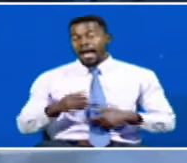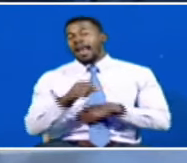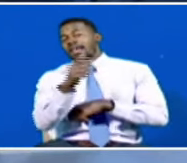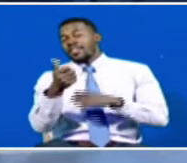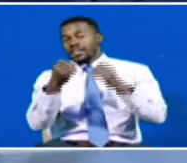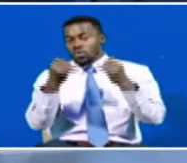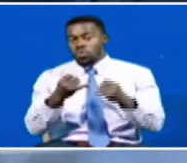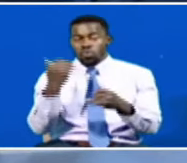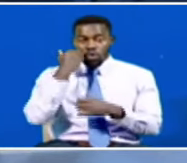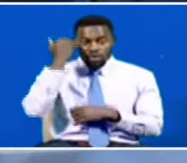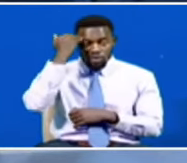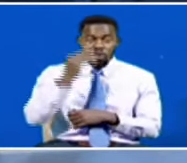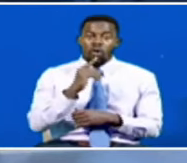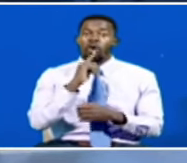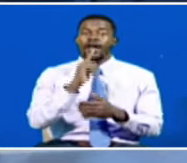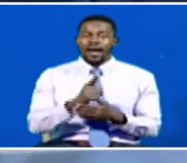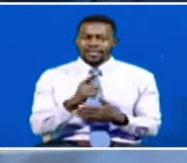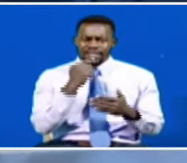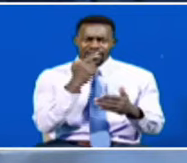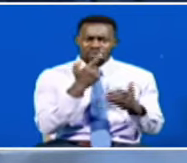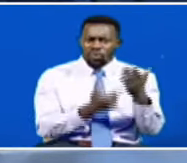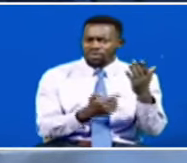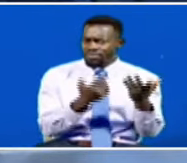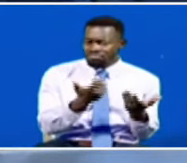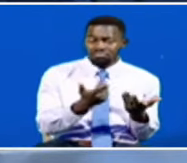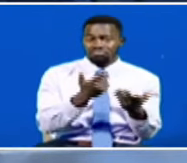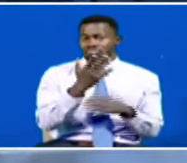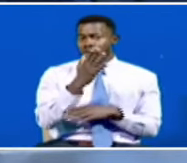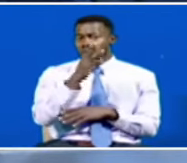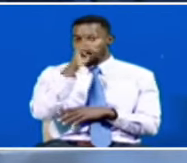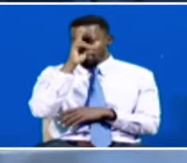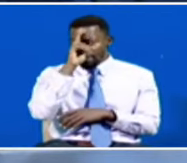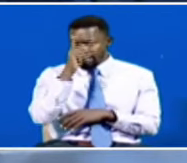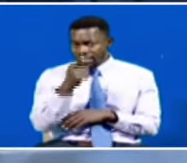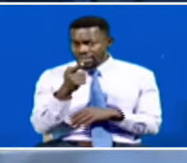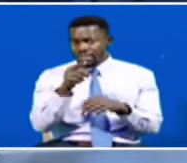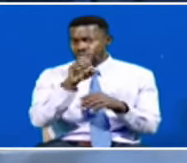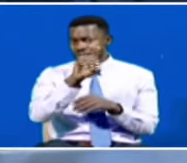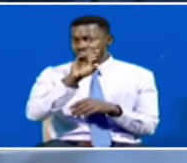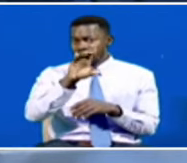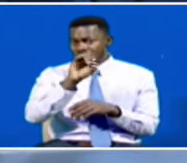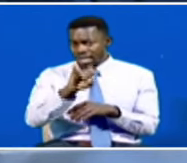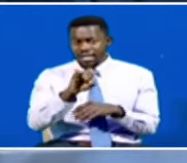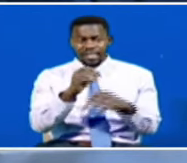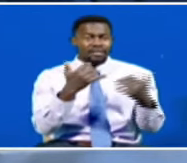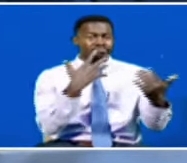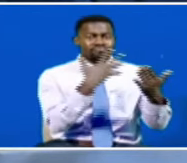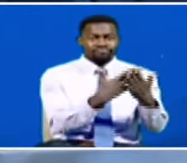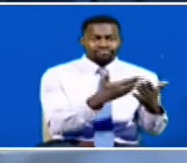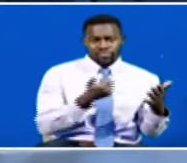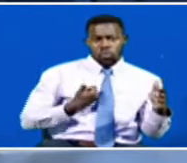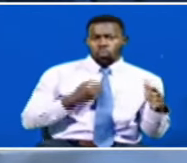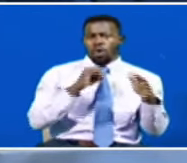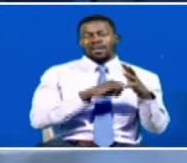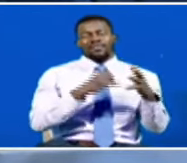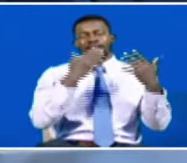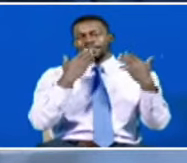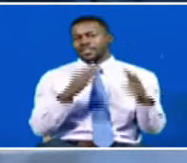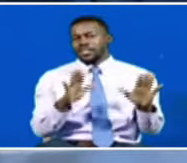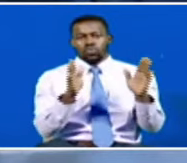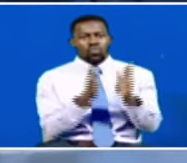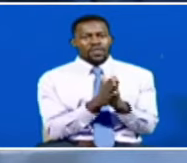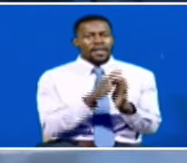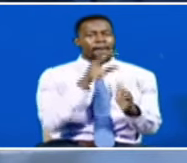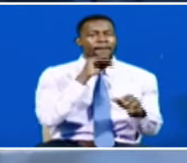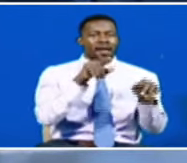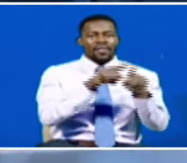lawyer Ndegu Njiru said that the detectives from the Ethics and Anti-Corruption Commission had already arrested Iria's spouse, Jane Waigwa, and his